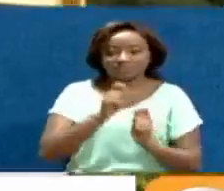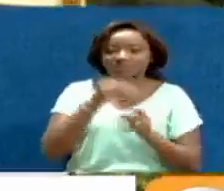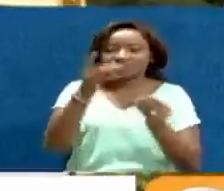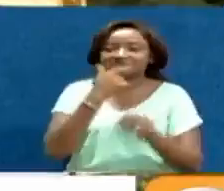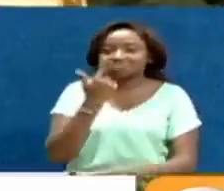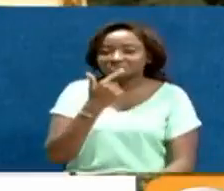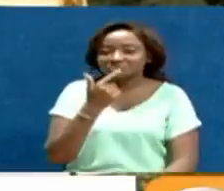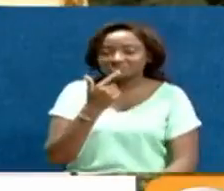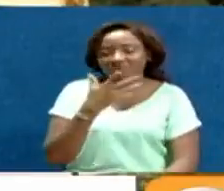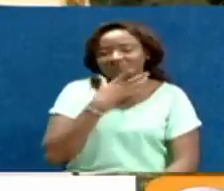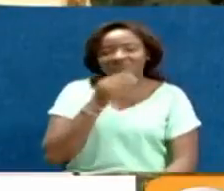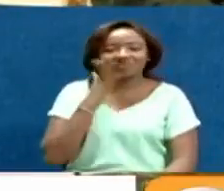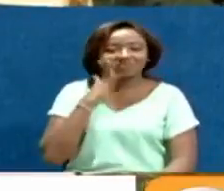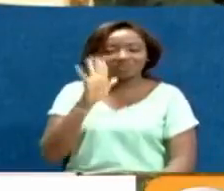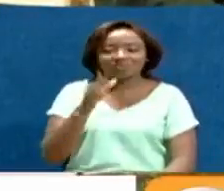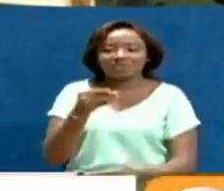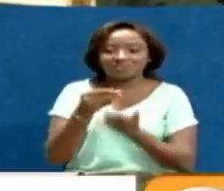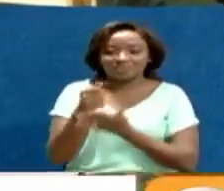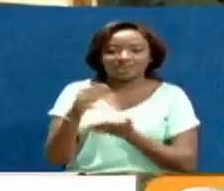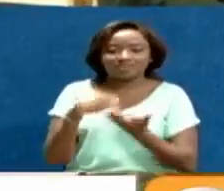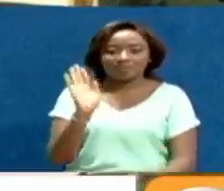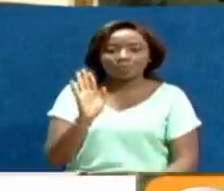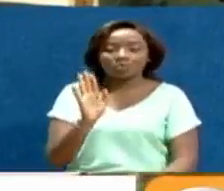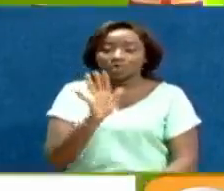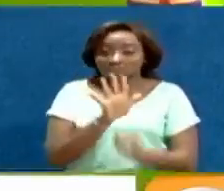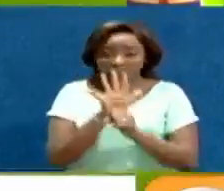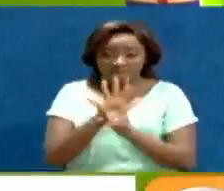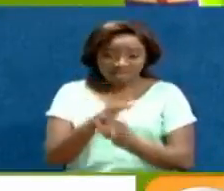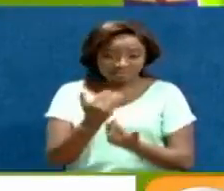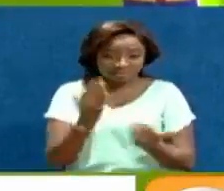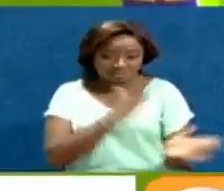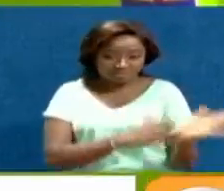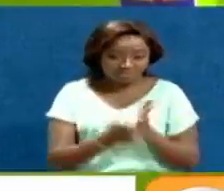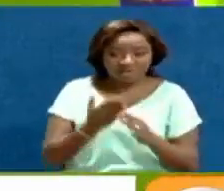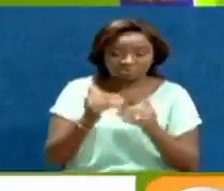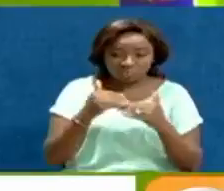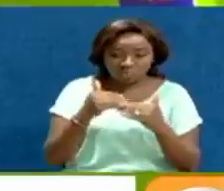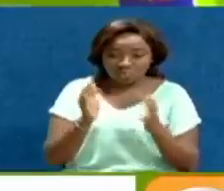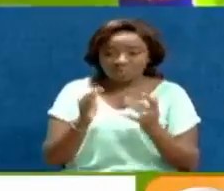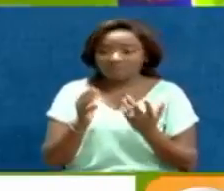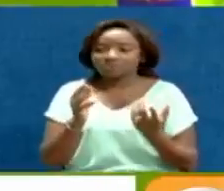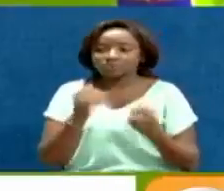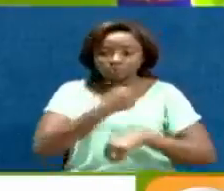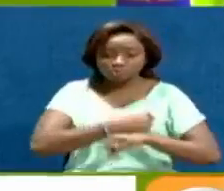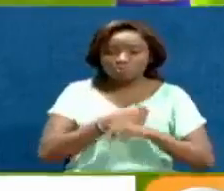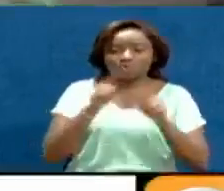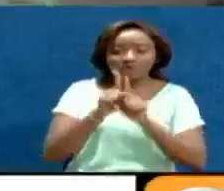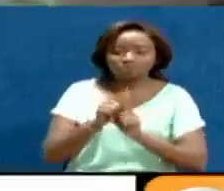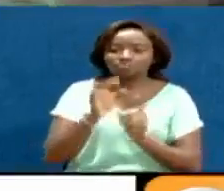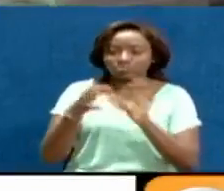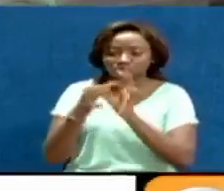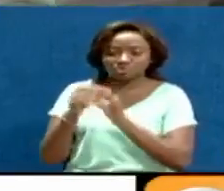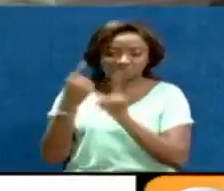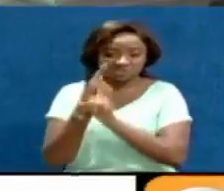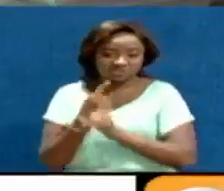parents. Even as thousands of parents and pupils brace for the difficult task of seeking places in public schools, proprietors